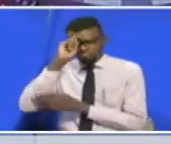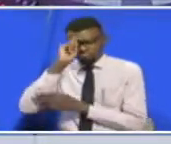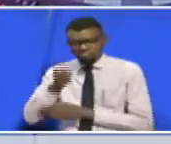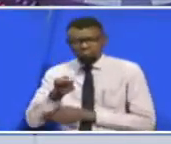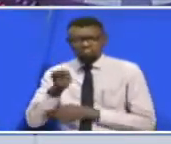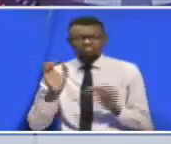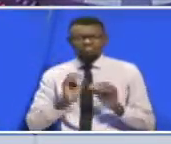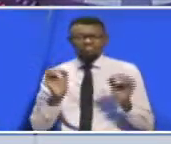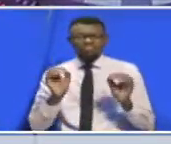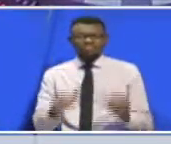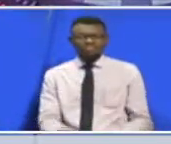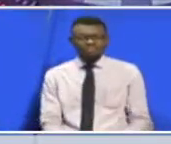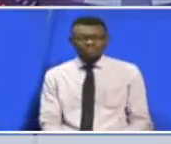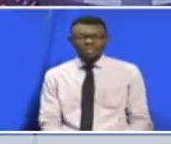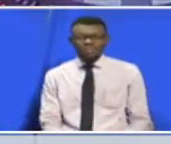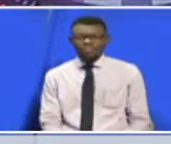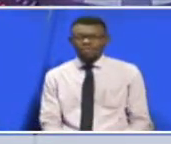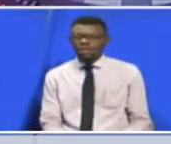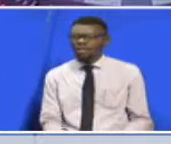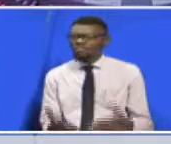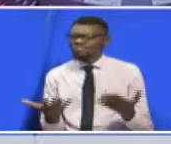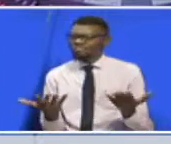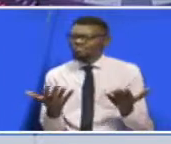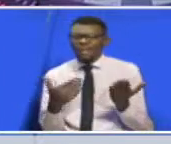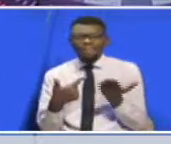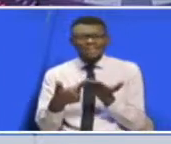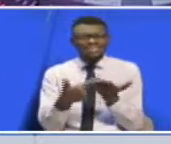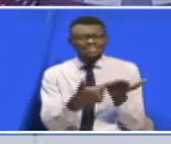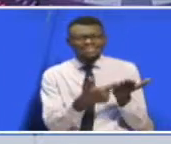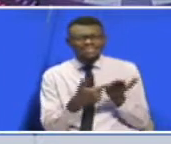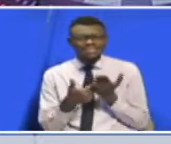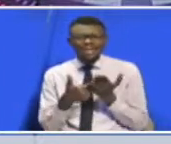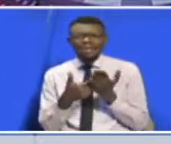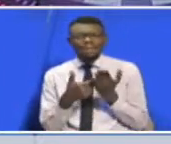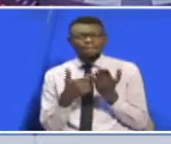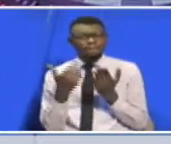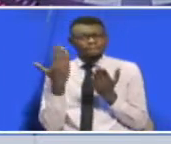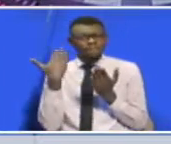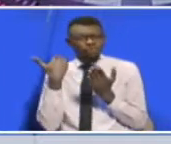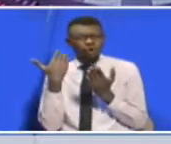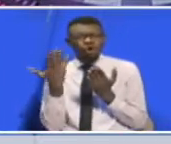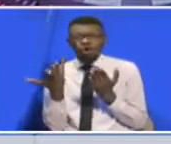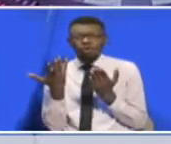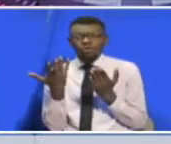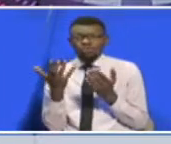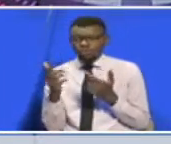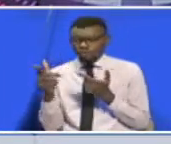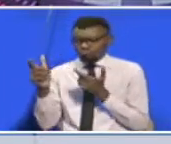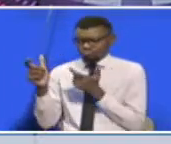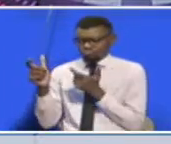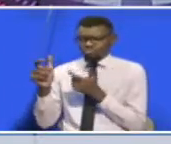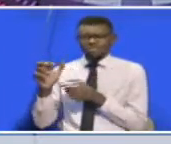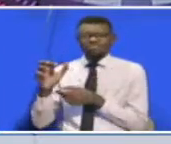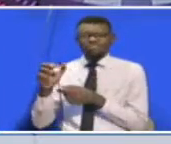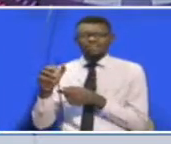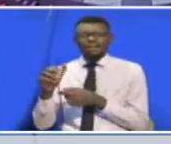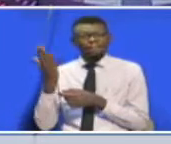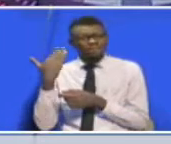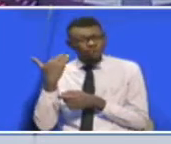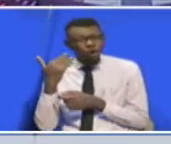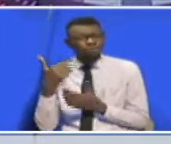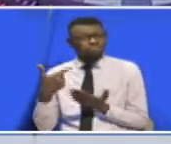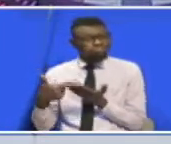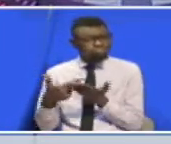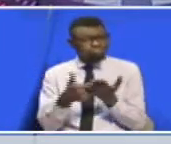about the judicial review, was there mediation? Was there an attempt to get these guns from Kinoti that failed? Did